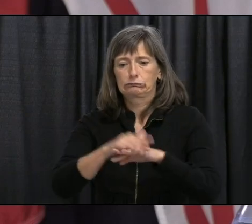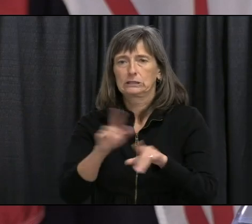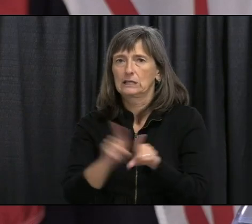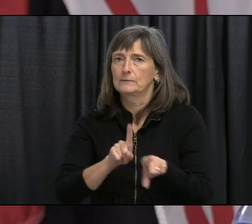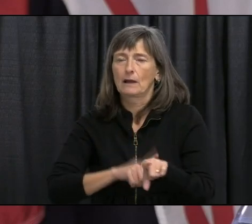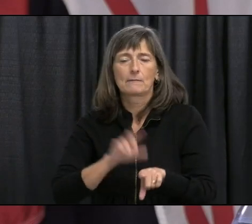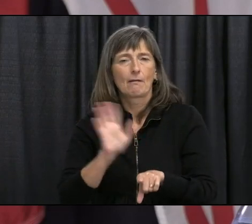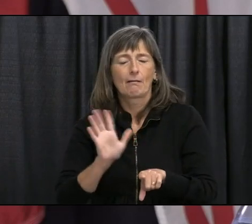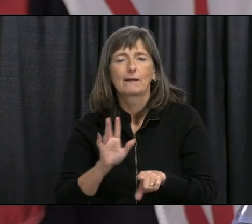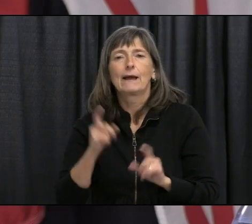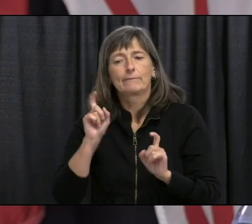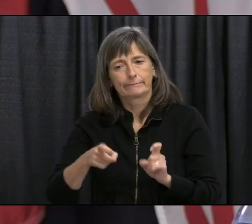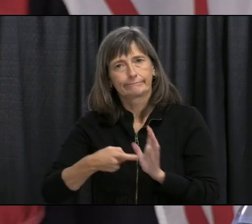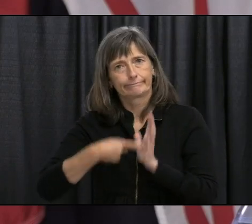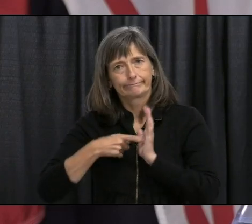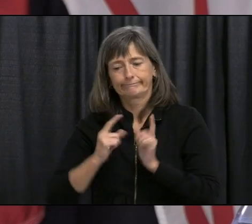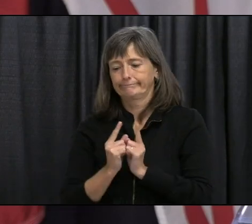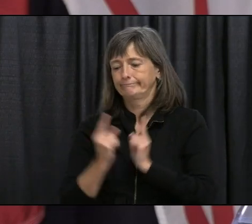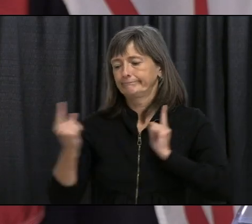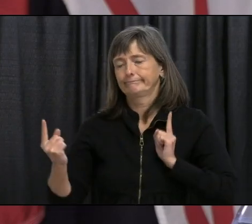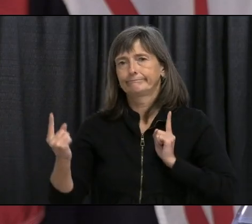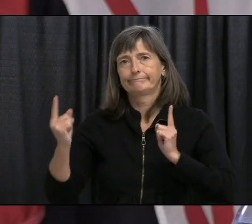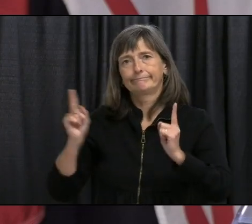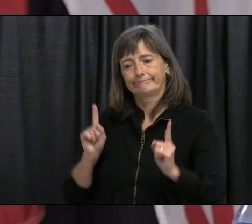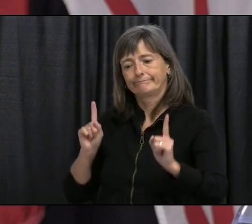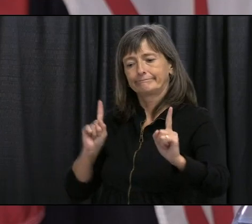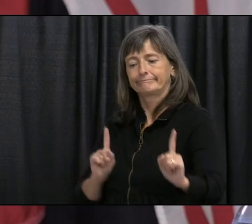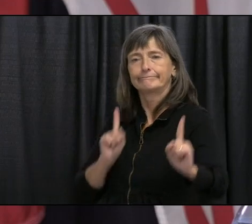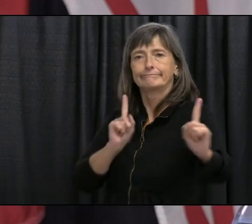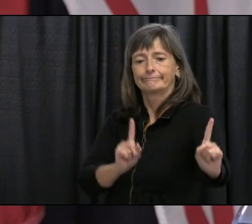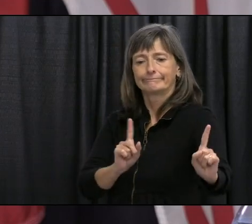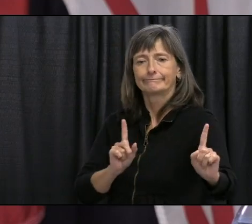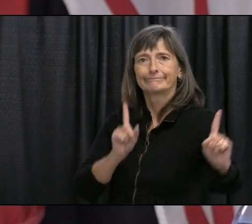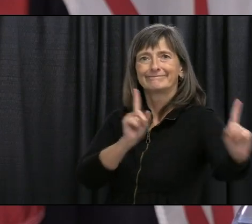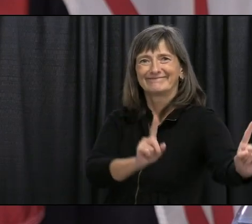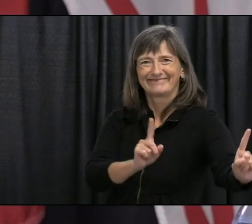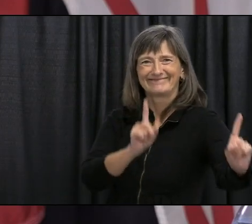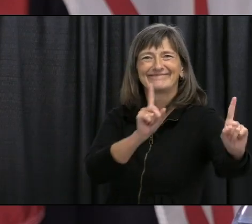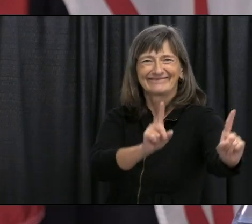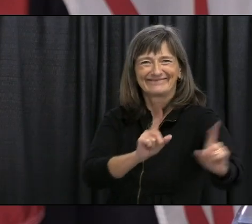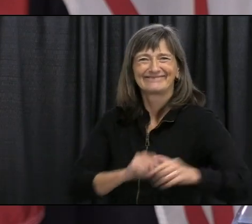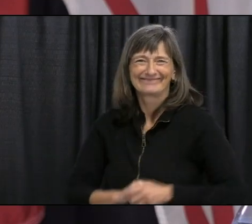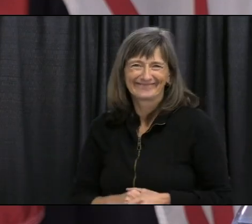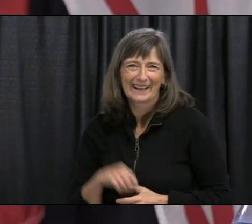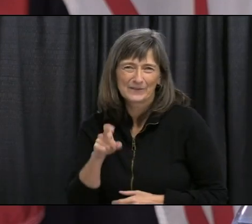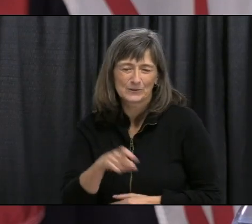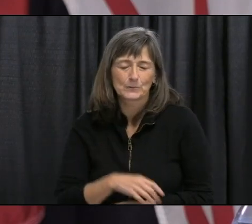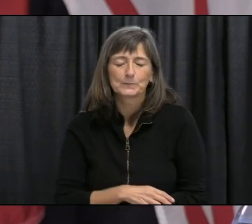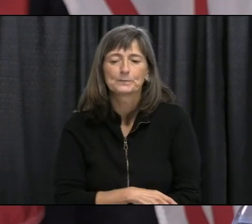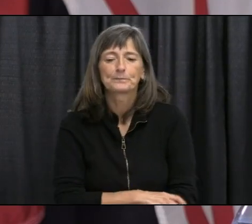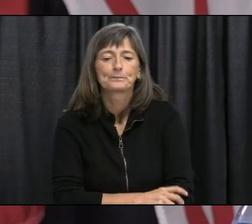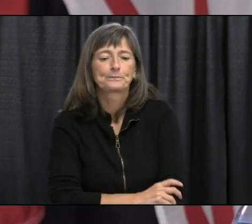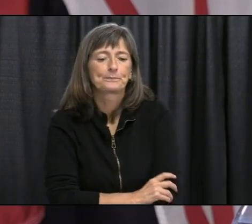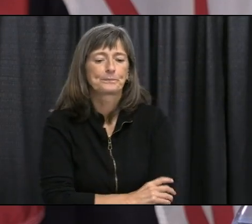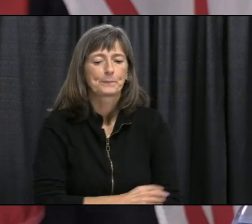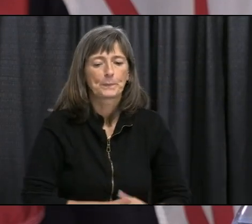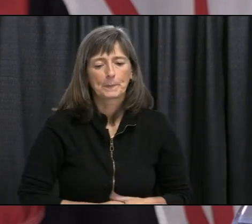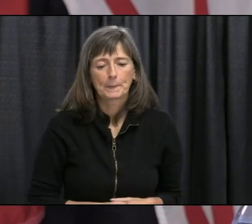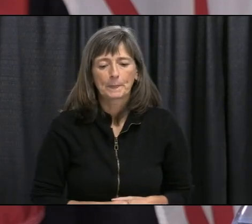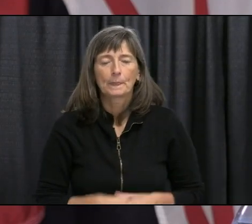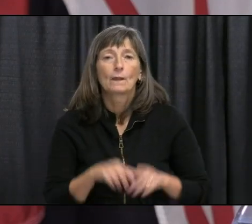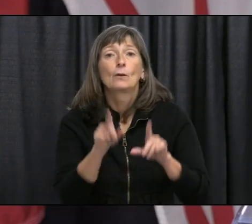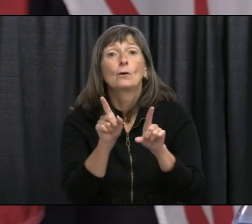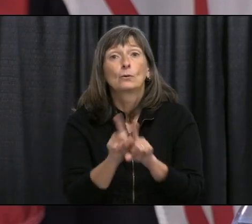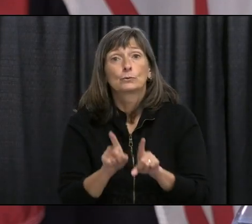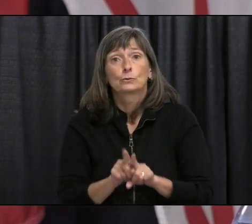that people are crowded and it causes more problems than it solves. Similarly, we will be